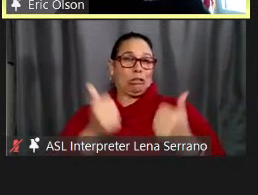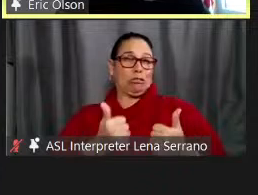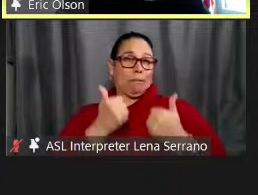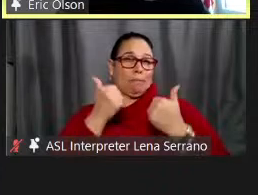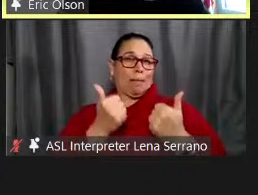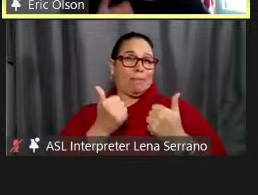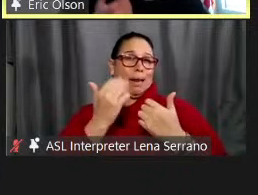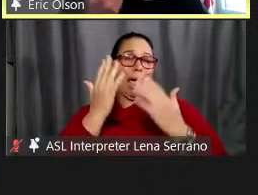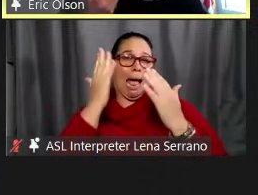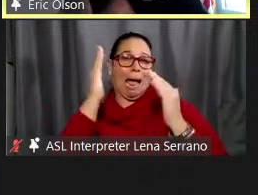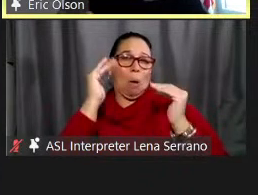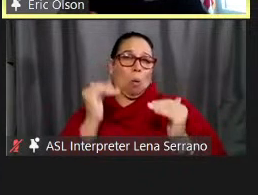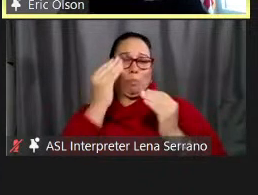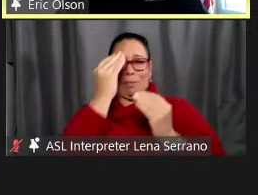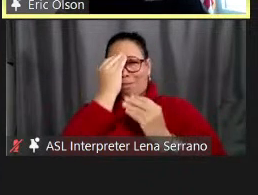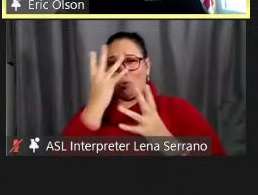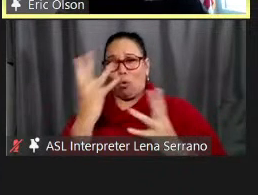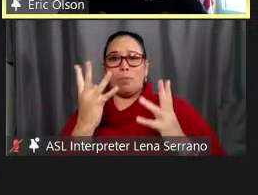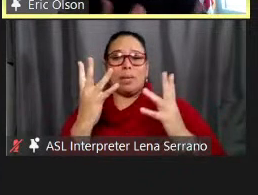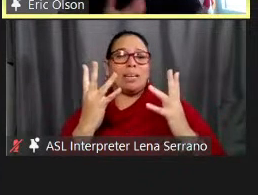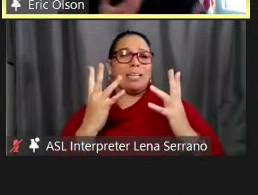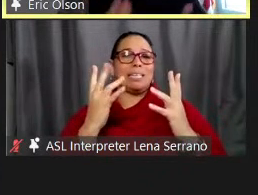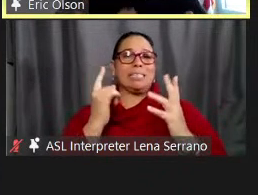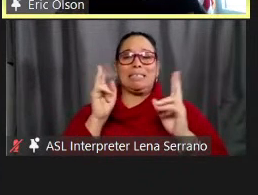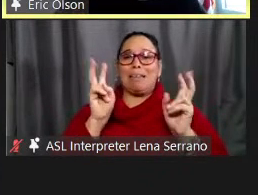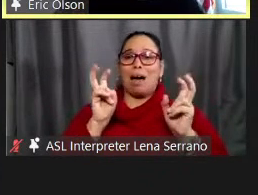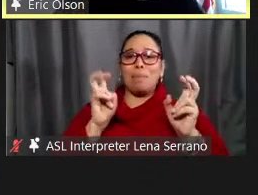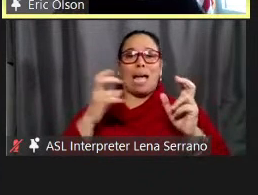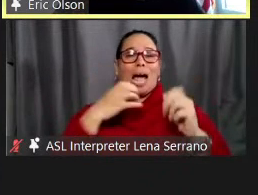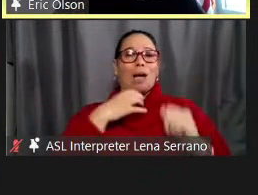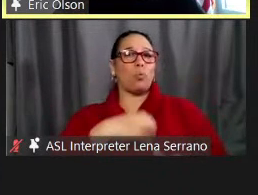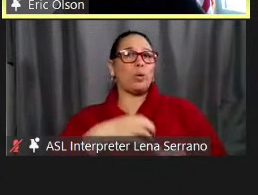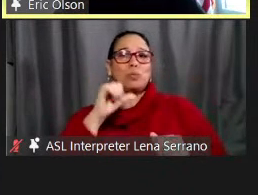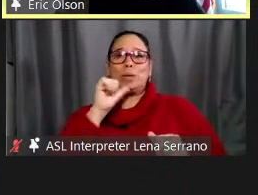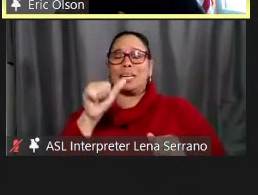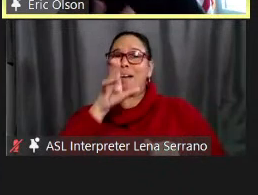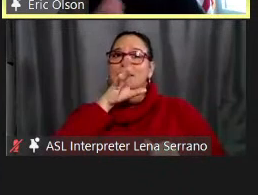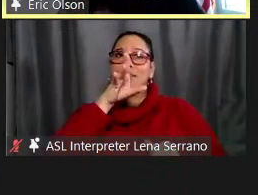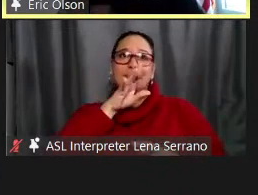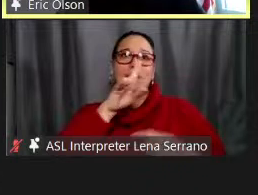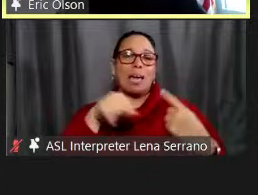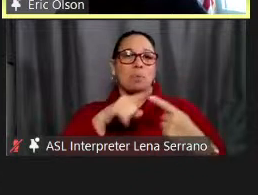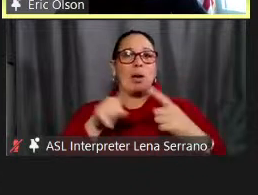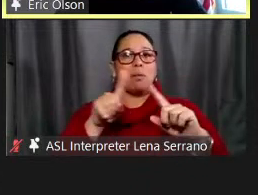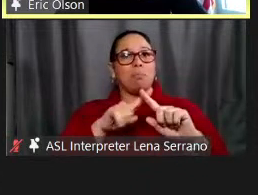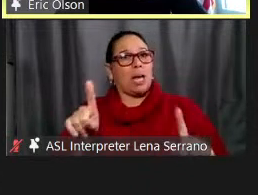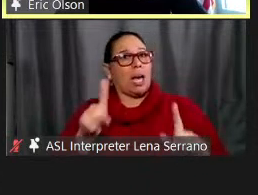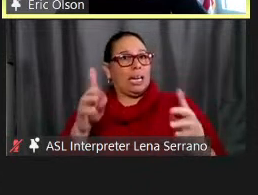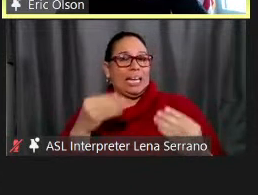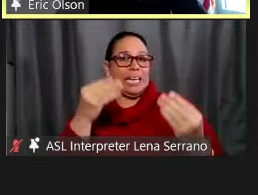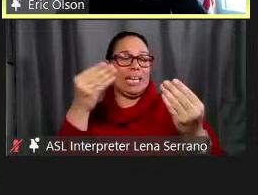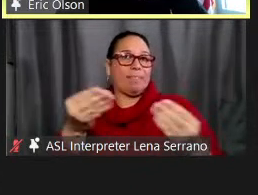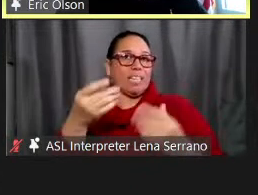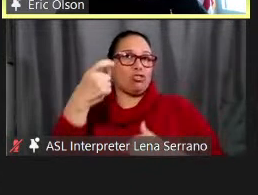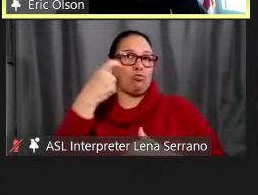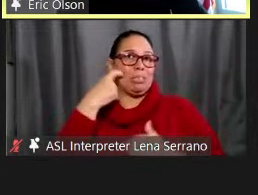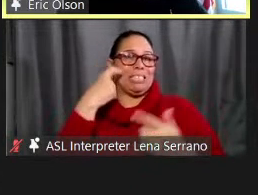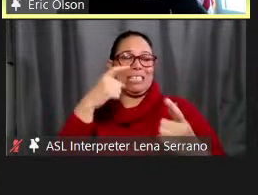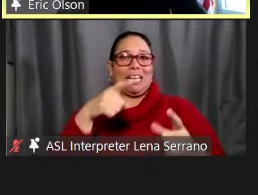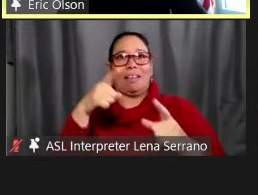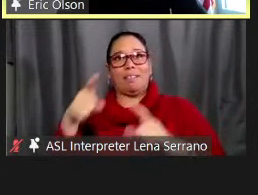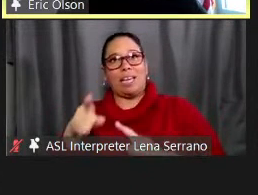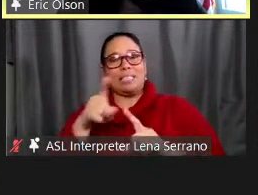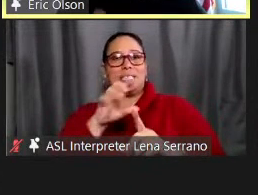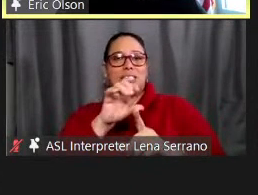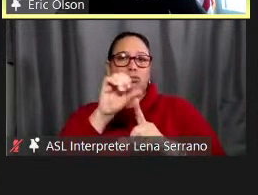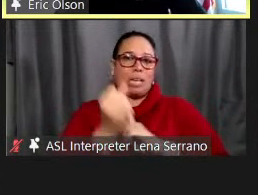was informative, and then unfortunately, it's one of these topics that I wish we didn't have to speak about. But given recent events that have happened in